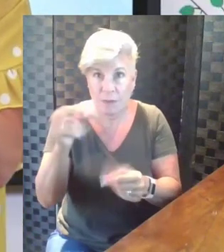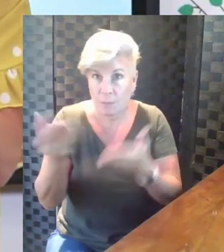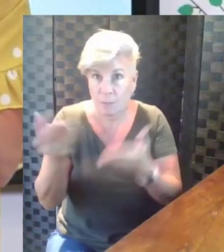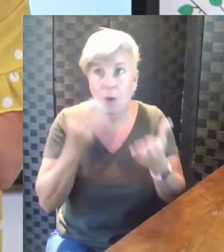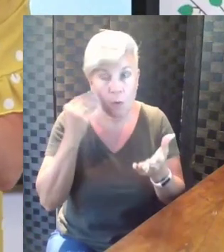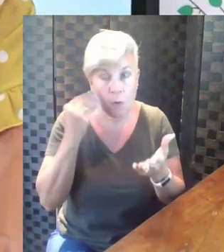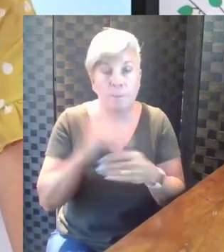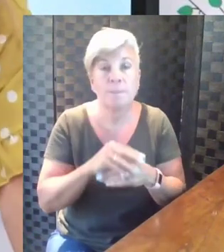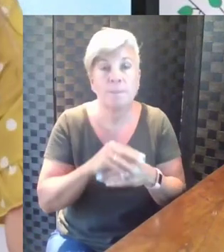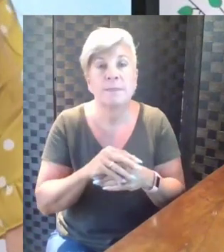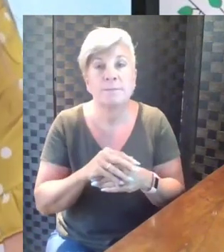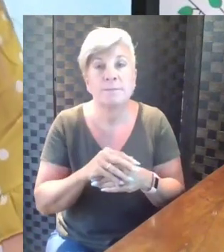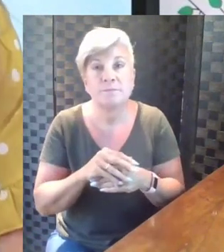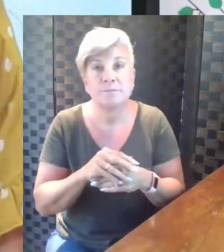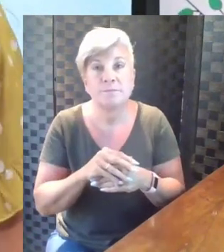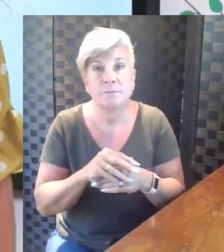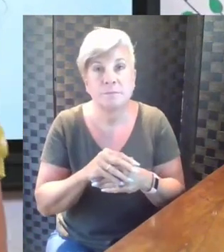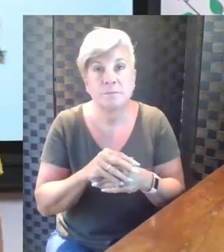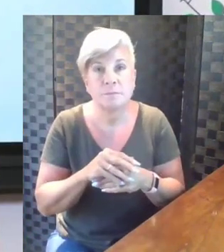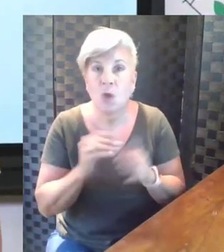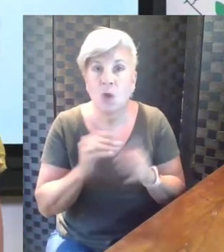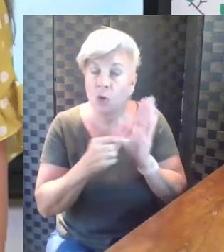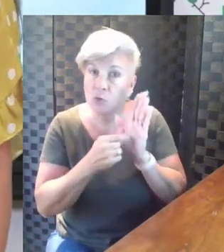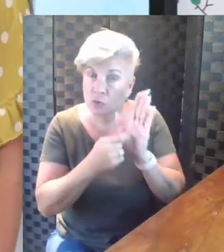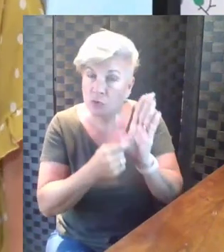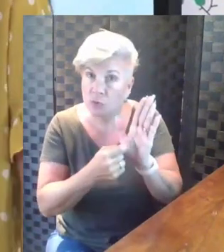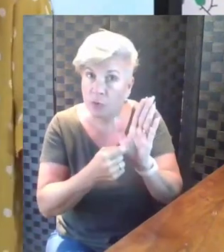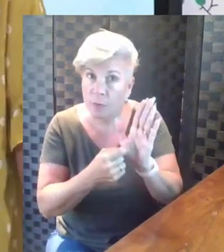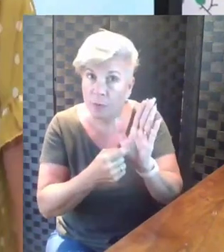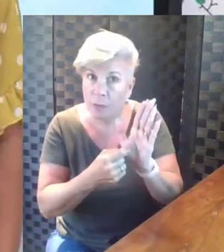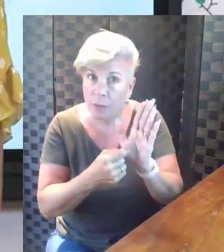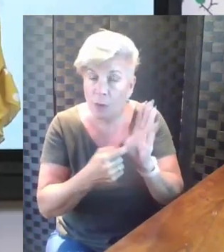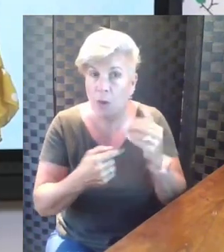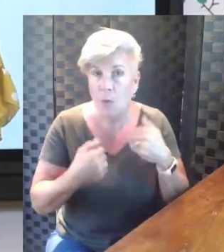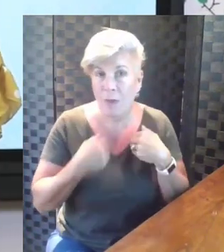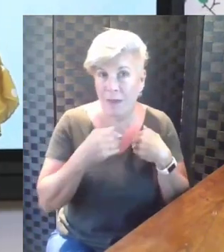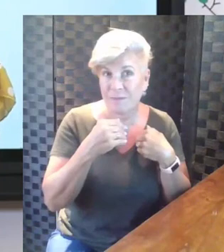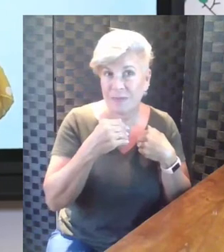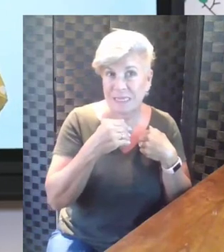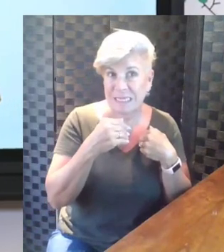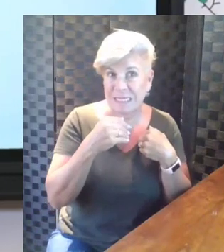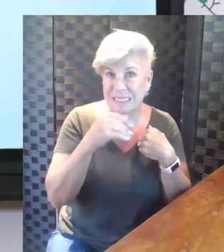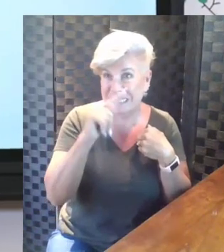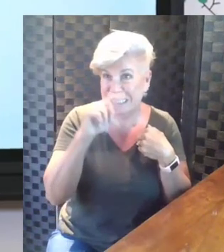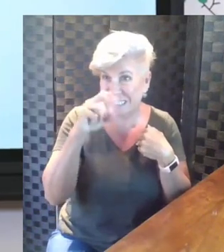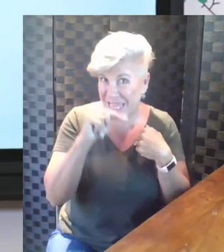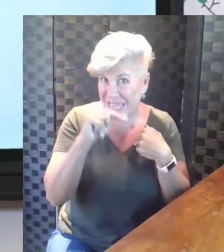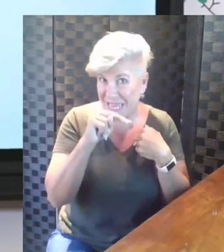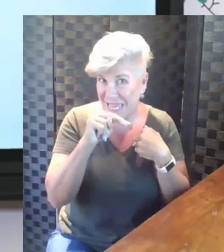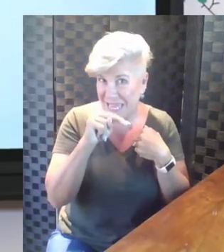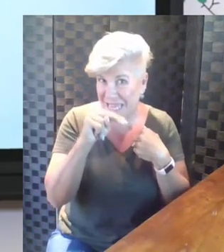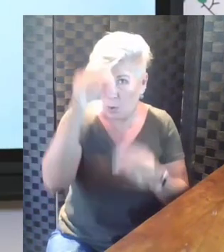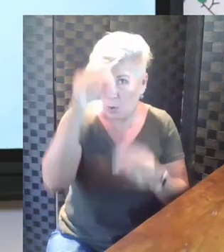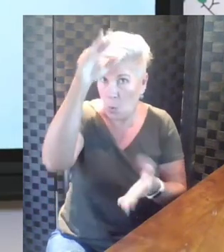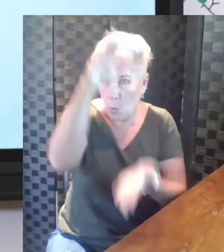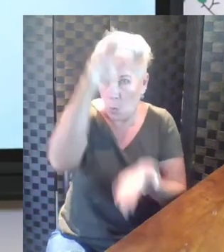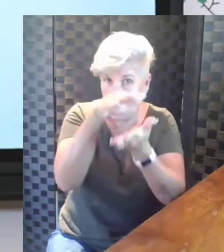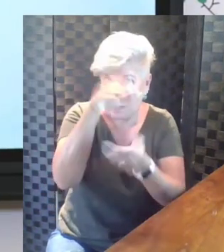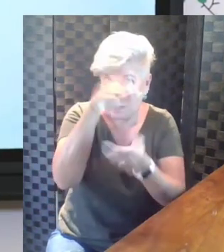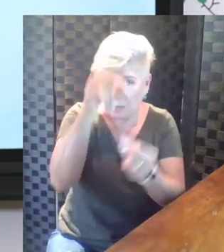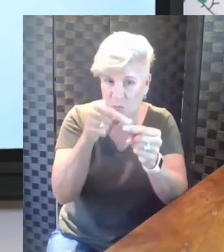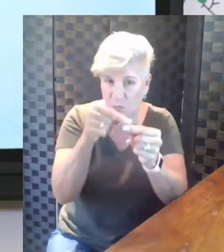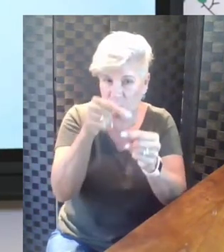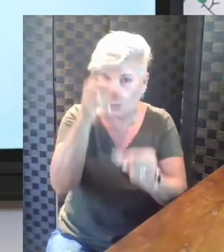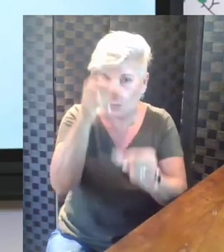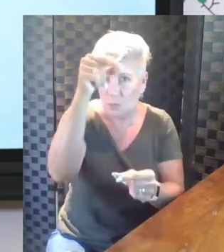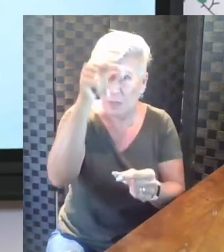had brought from home. We were showing that when we have 10 of these little guys, they stick together to form a